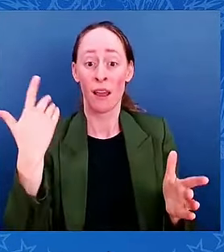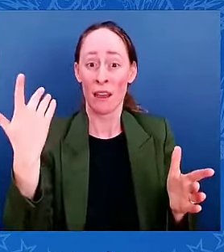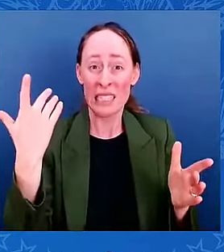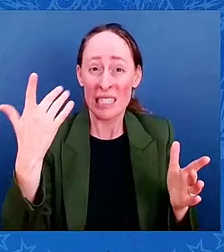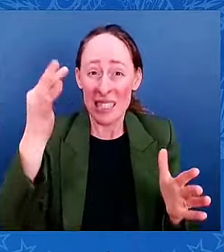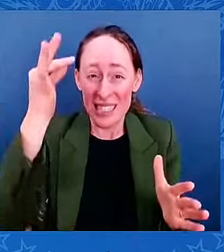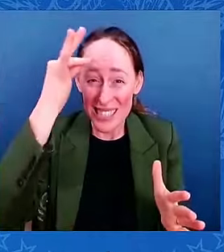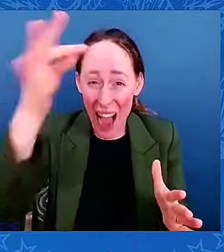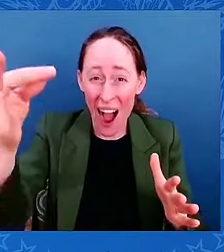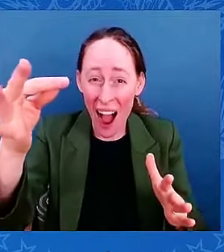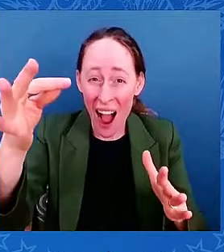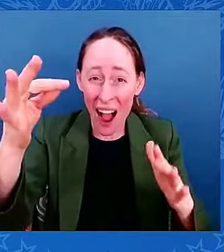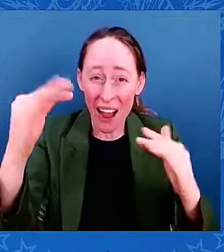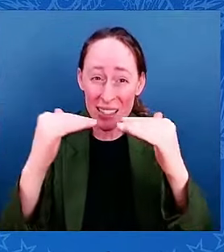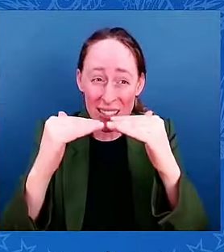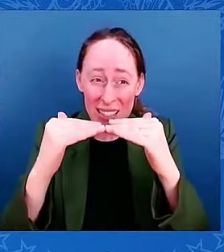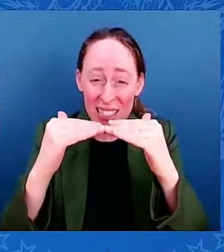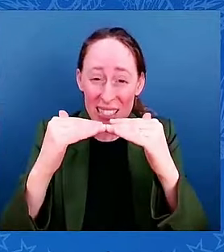Folks.